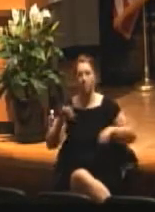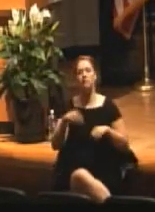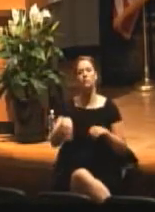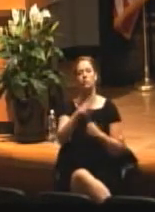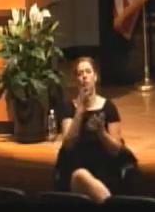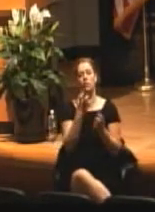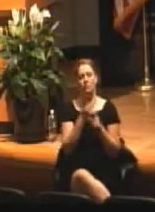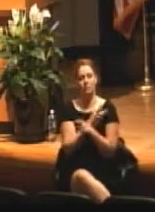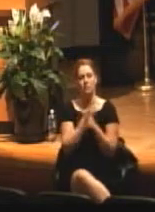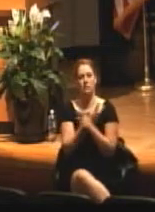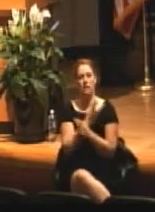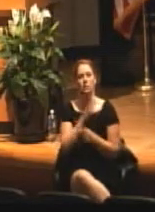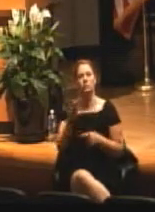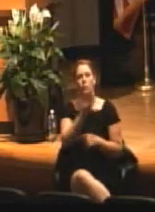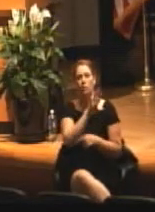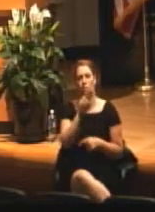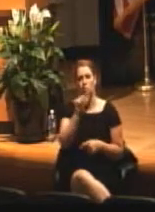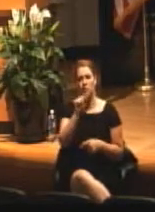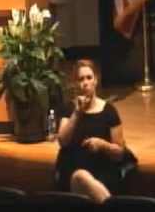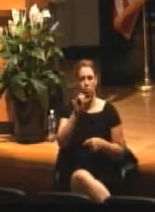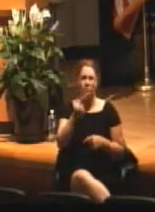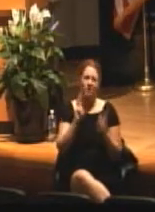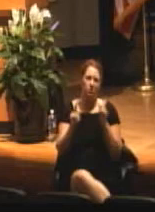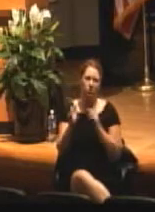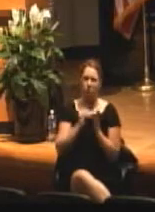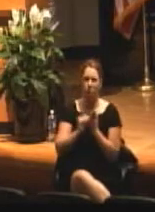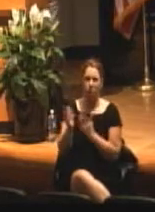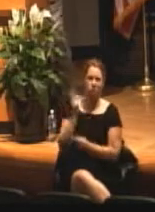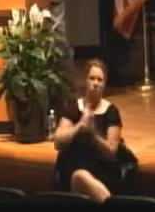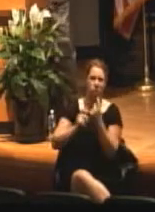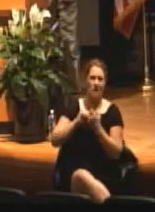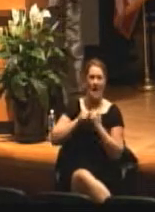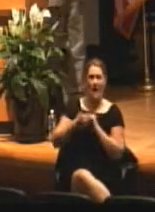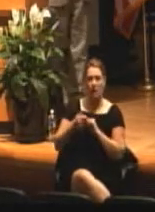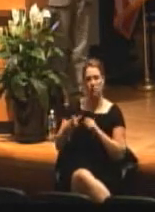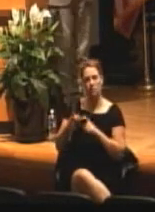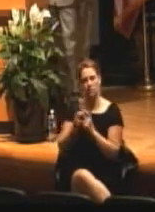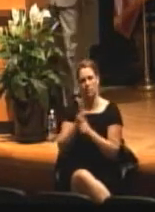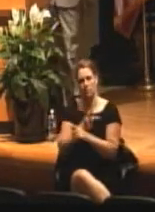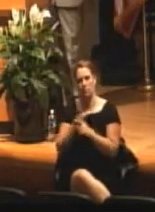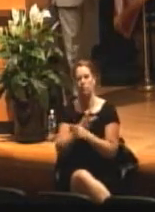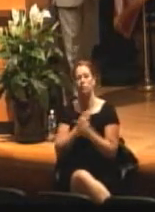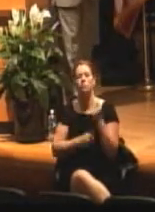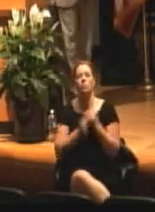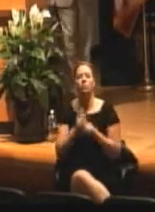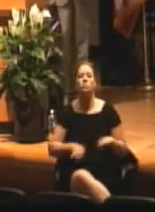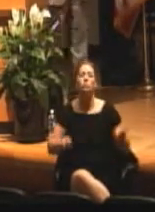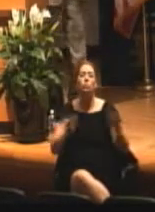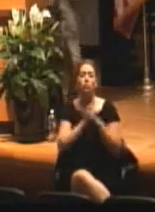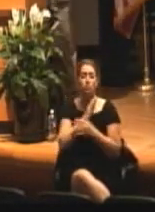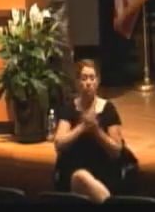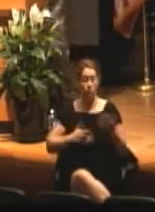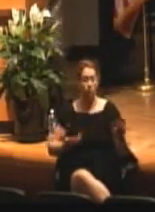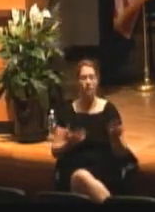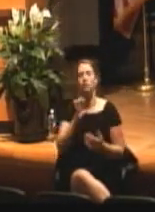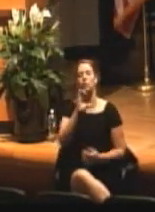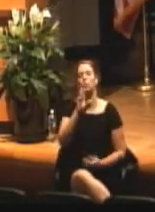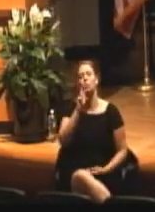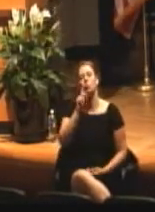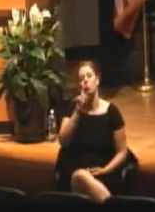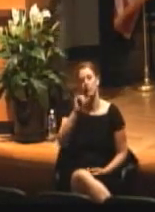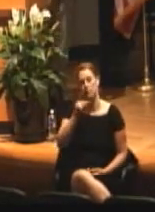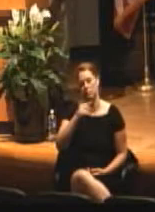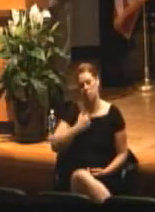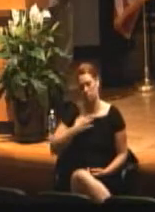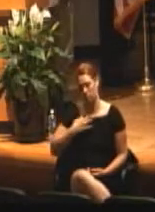So we've already kind of discussed the fact that the biggest thing for home buying is the credit piece. We want to make sure you're in place for that. We know